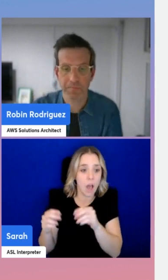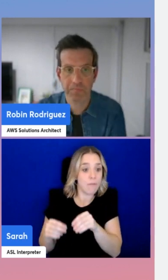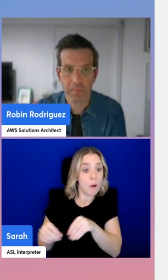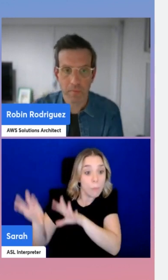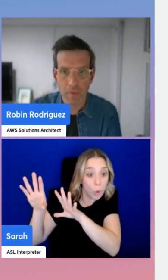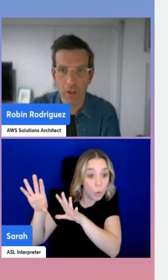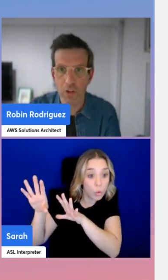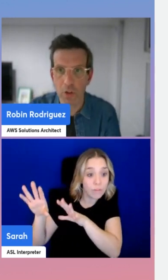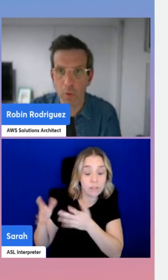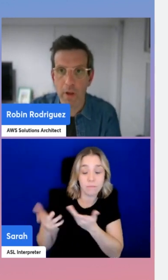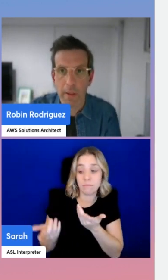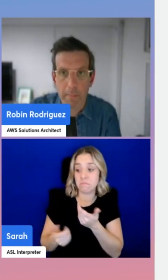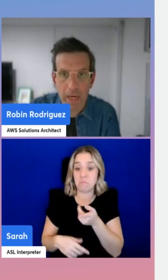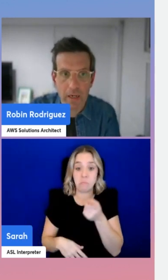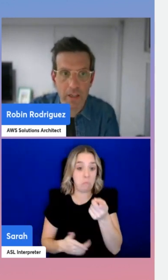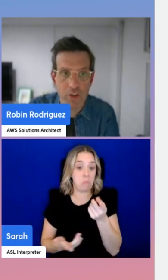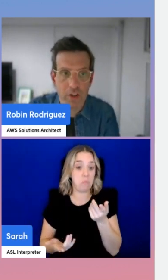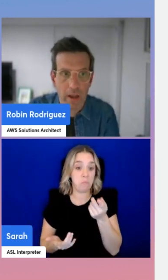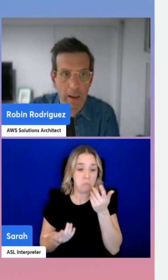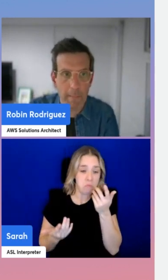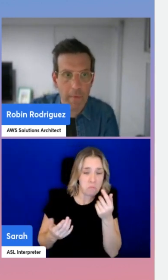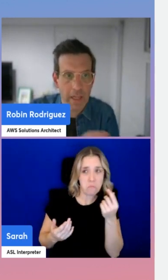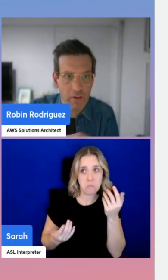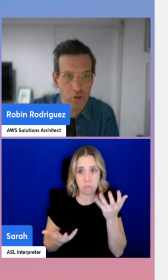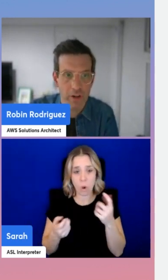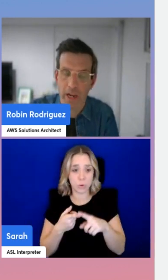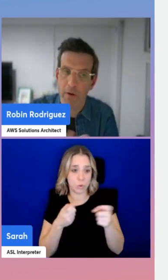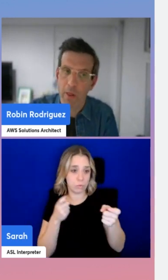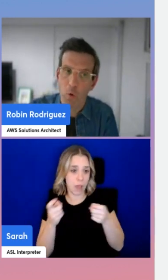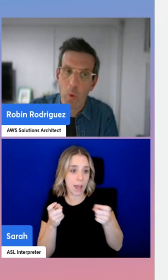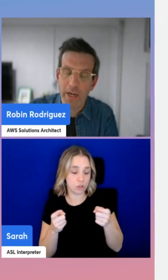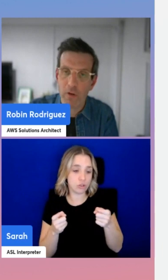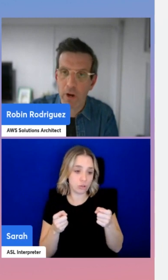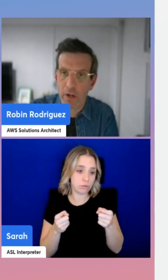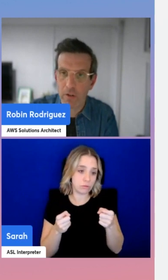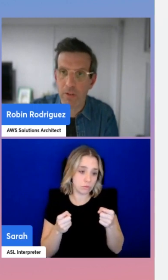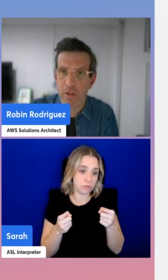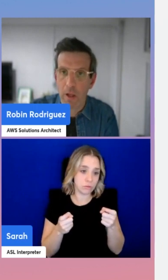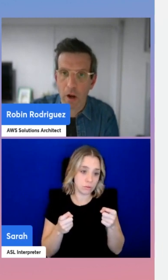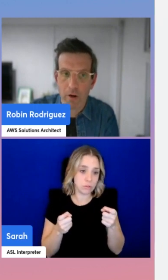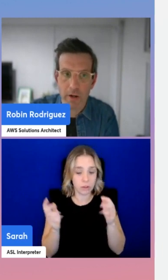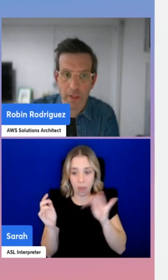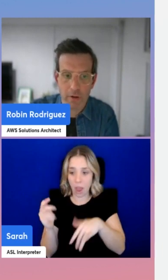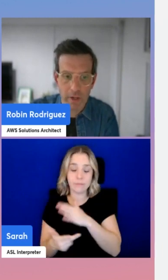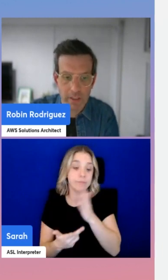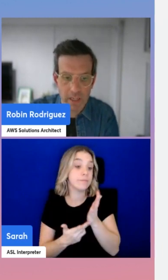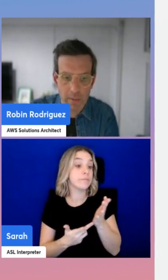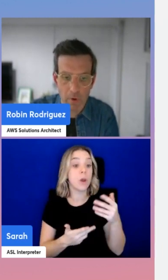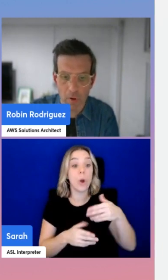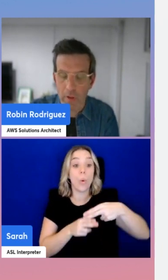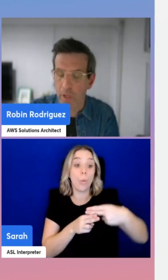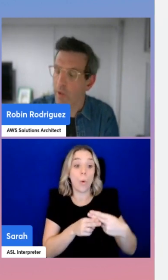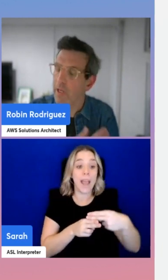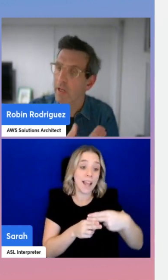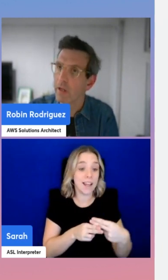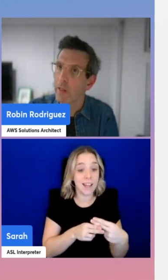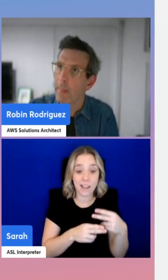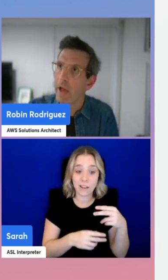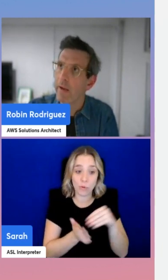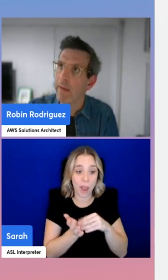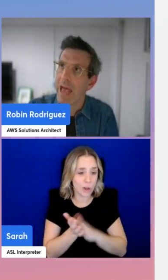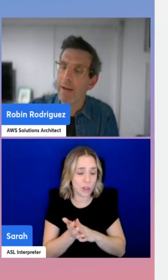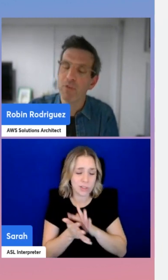looking to manage and sort it down. Weighted records are another example.